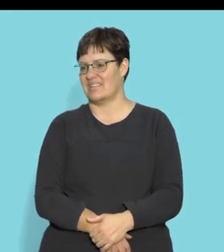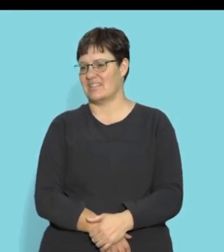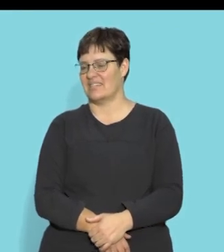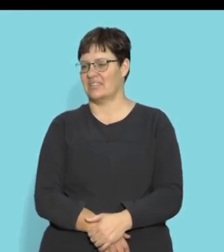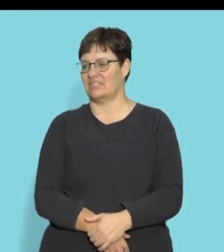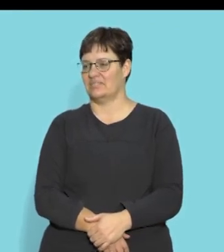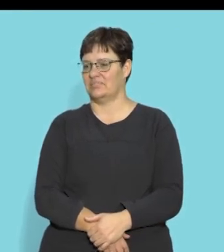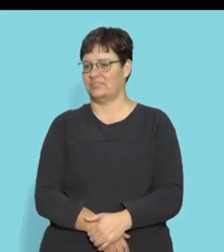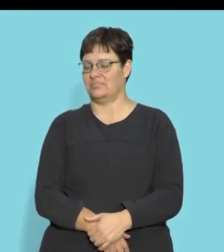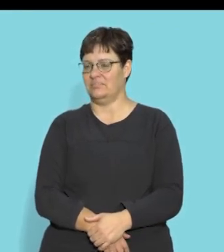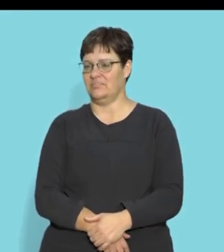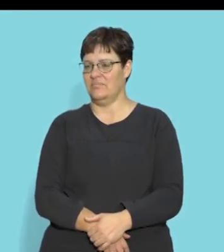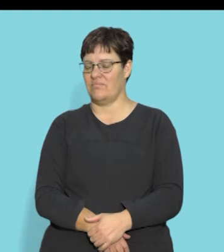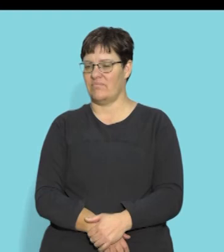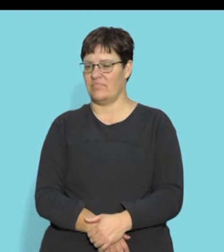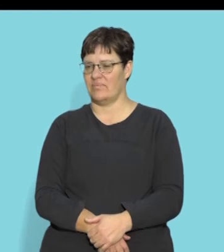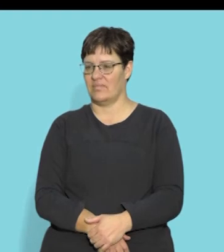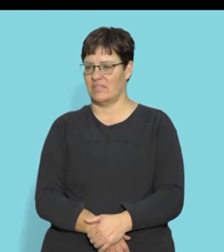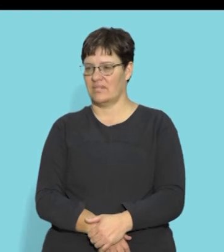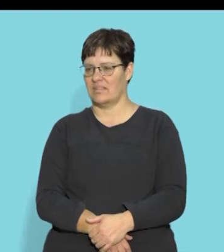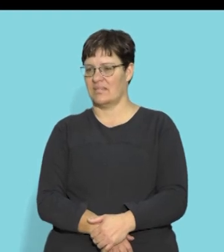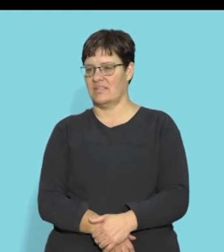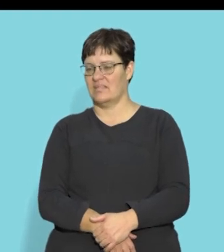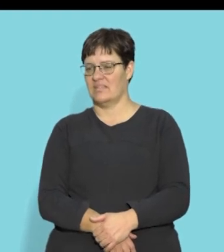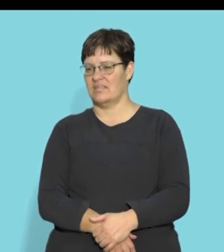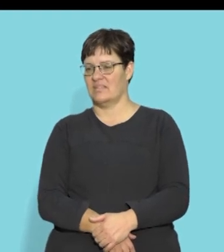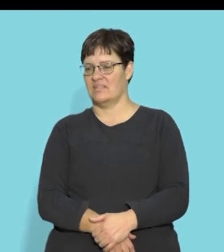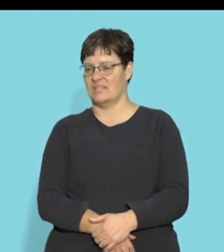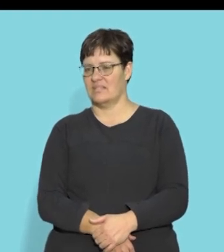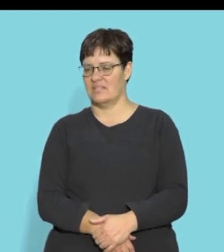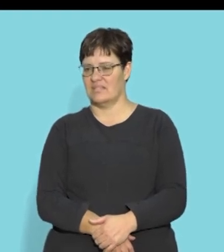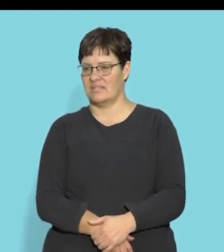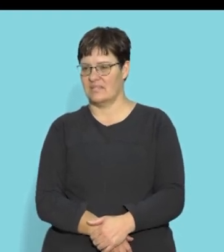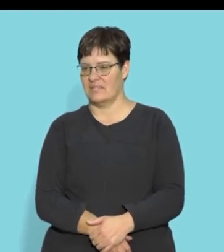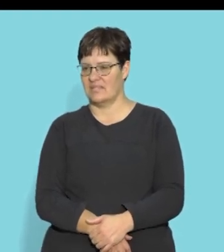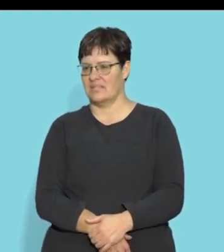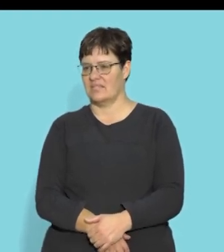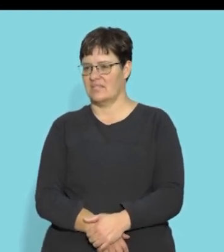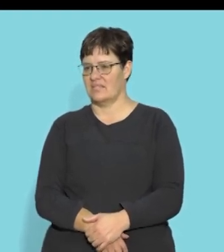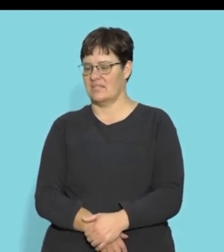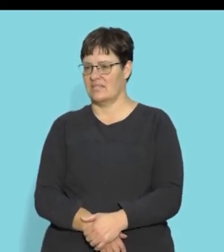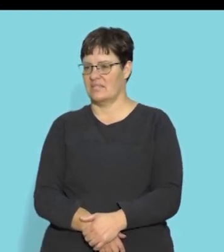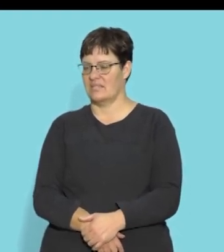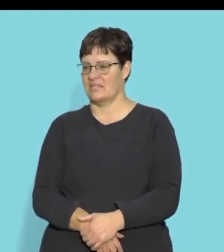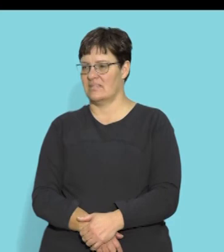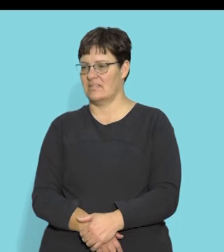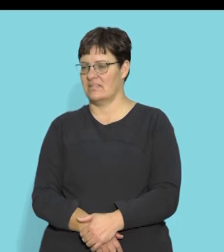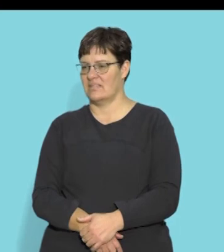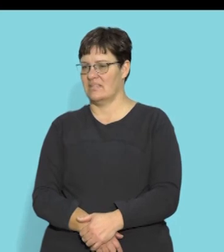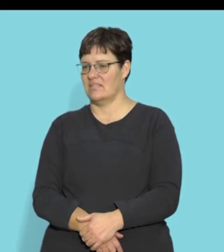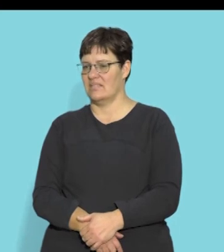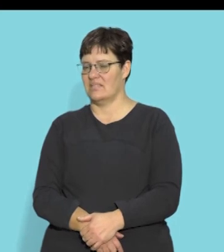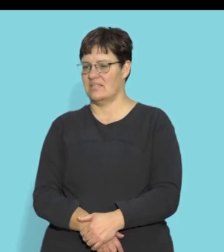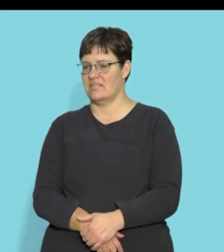go? Answer which one? Spinal cord, the first one. And then go back one side. So we're going to